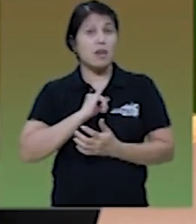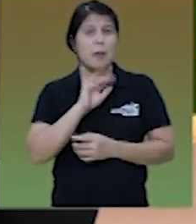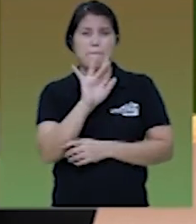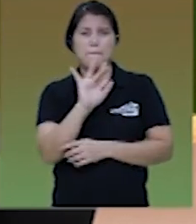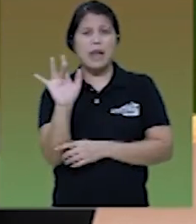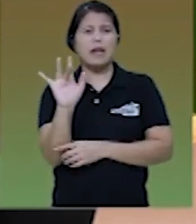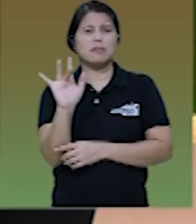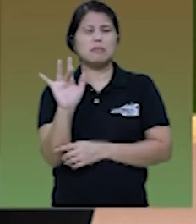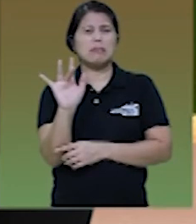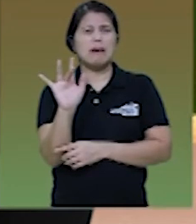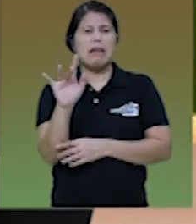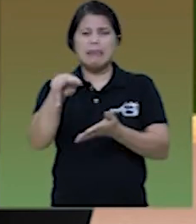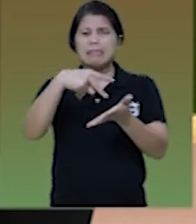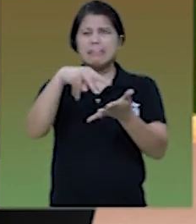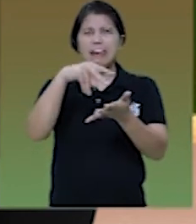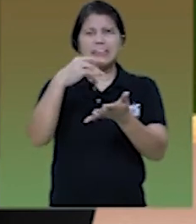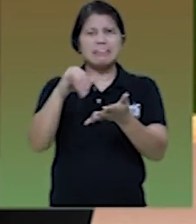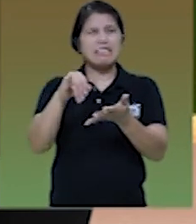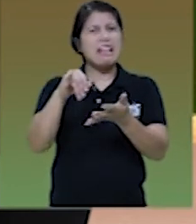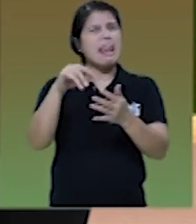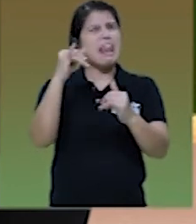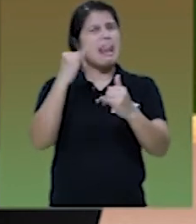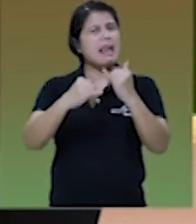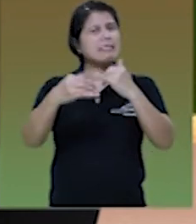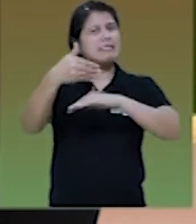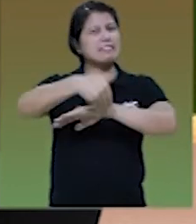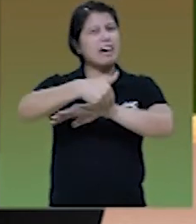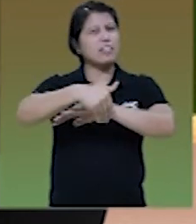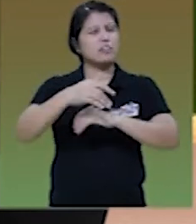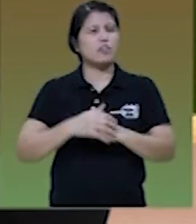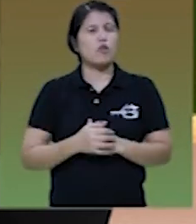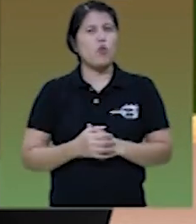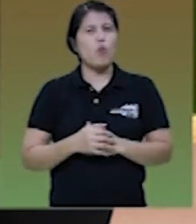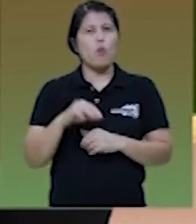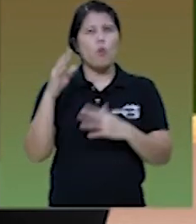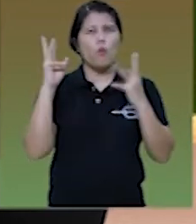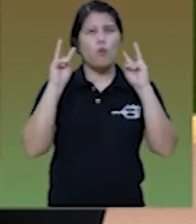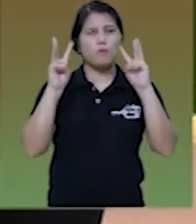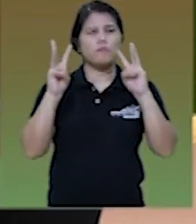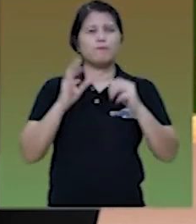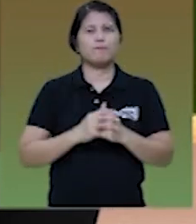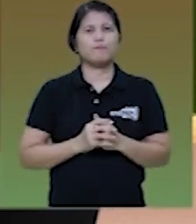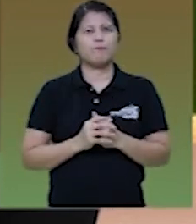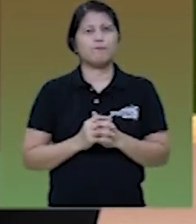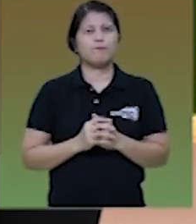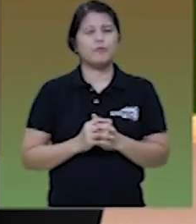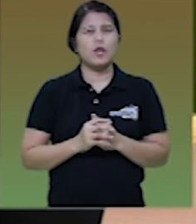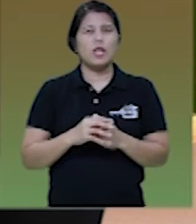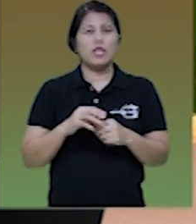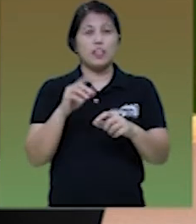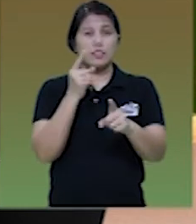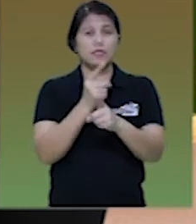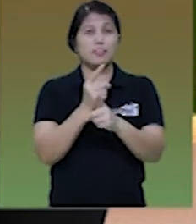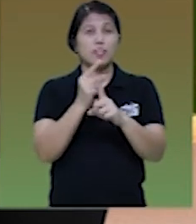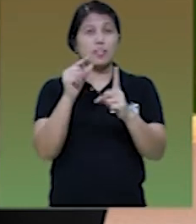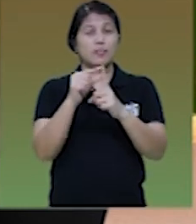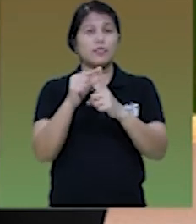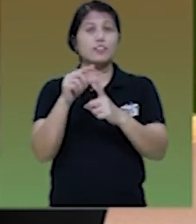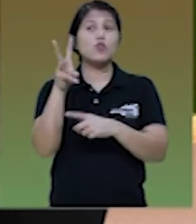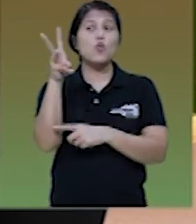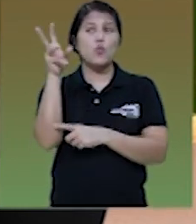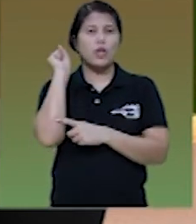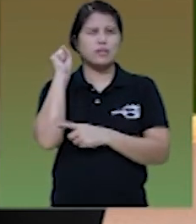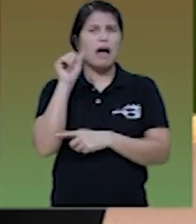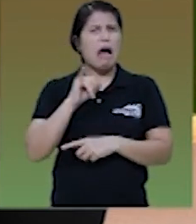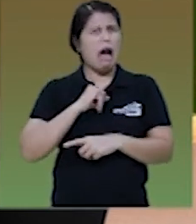I blank dancing last night. Super! The correct be verb is was. I